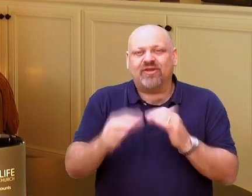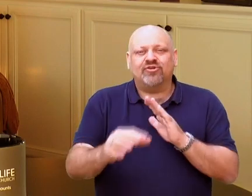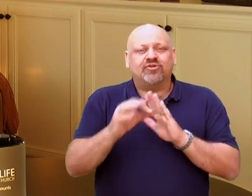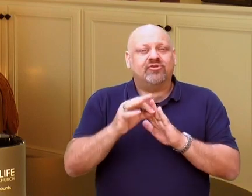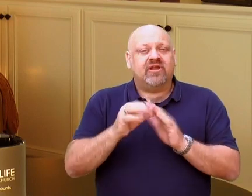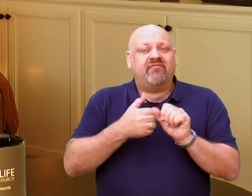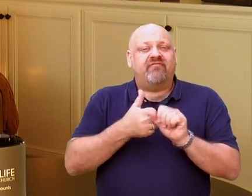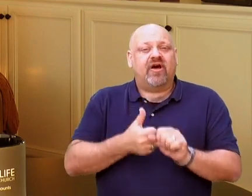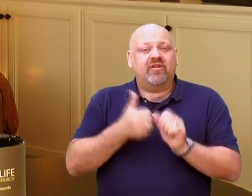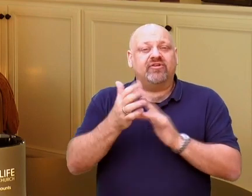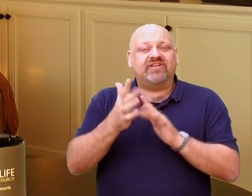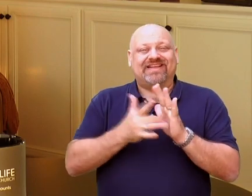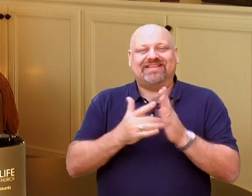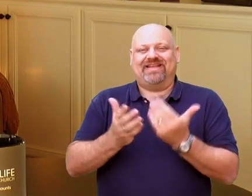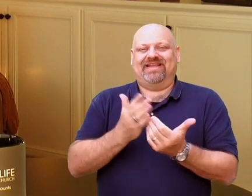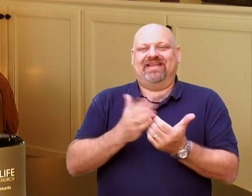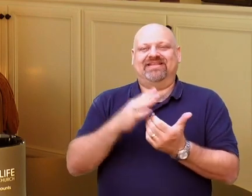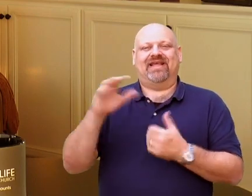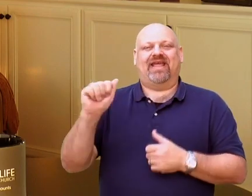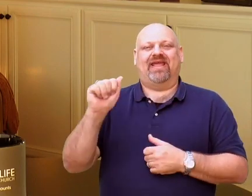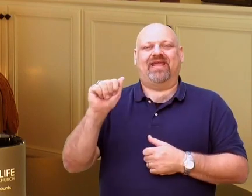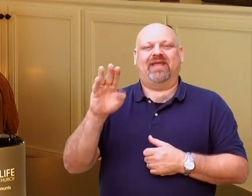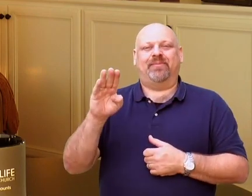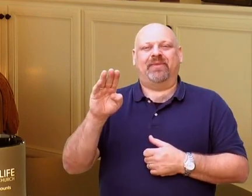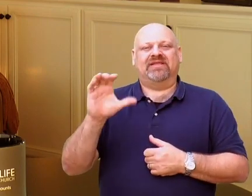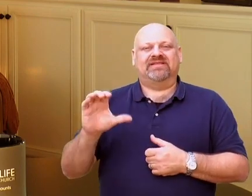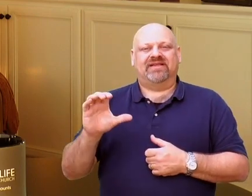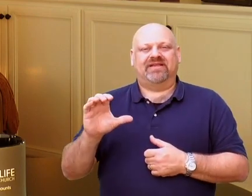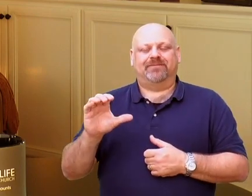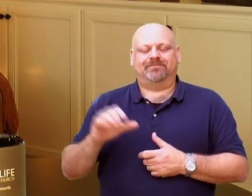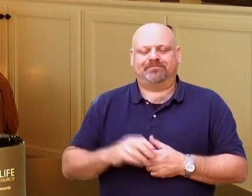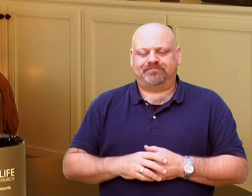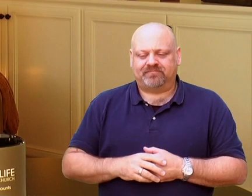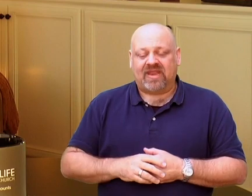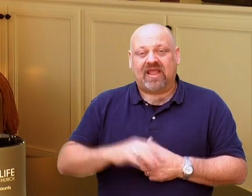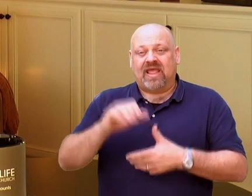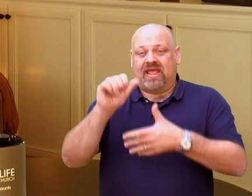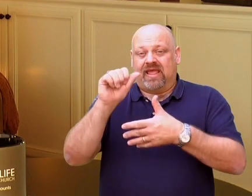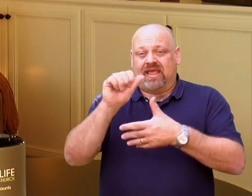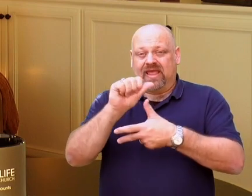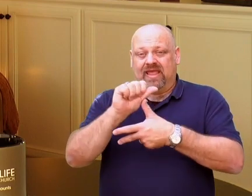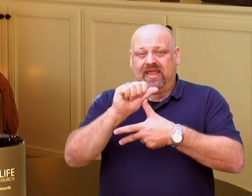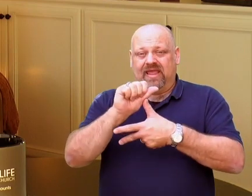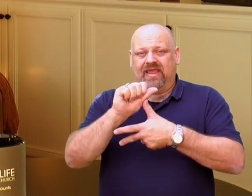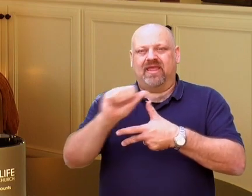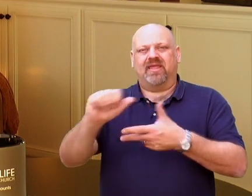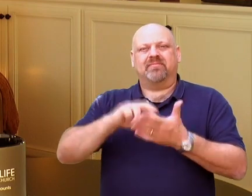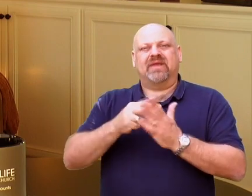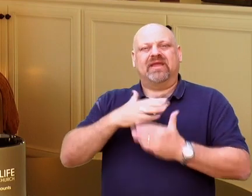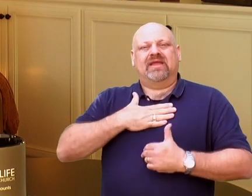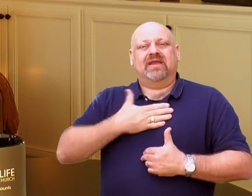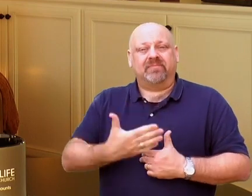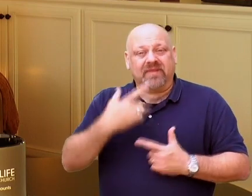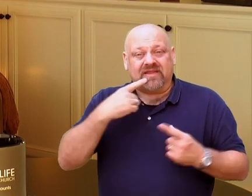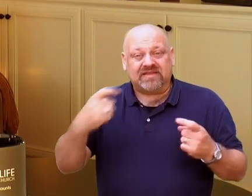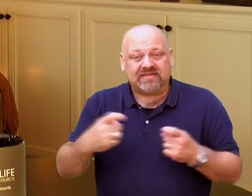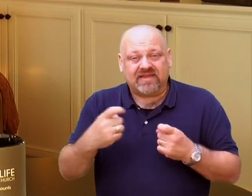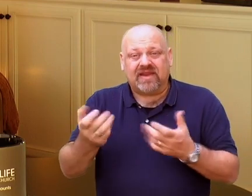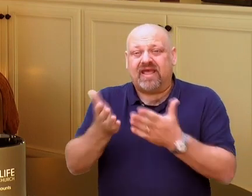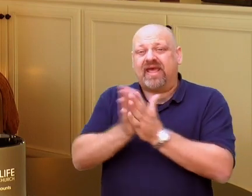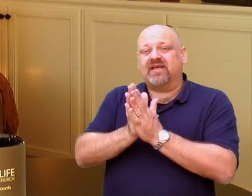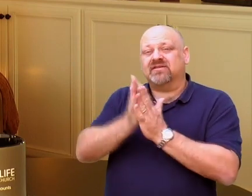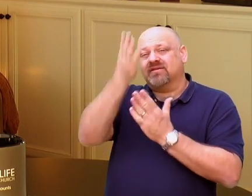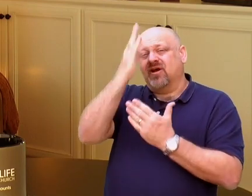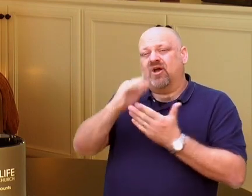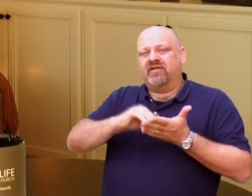today that choosing to follow Jesus is as easy as A, B, C. The letter A stands for admit that you've